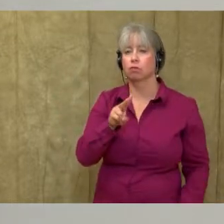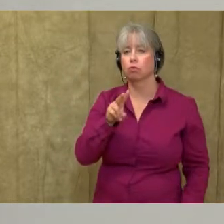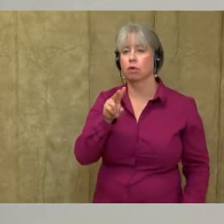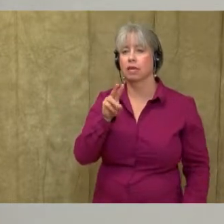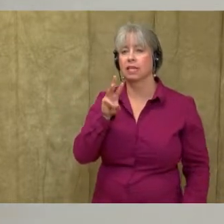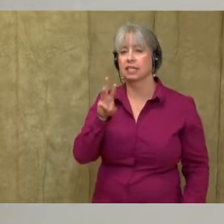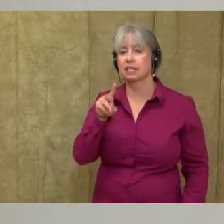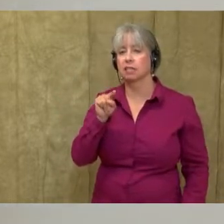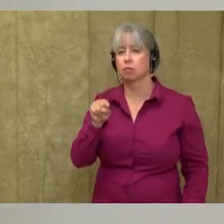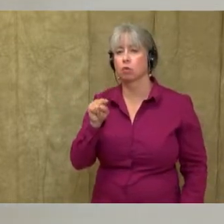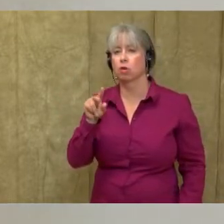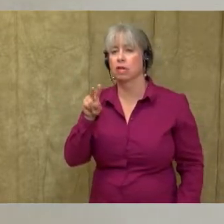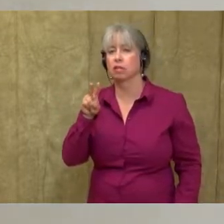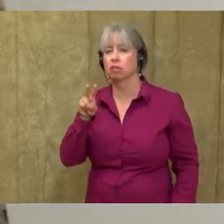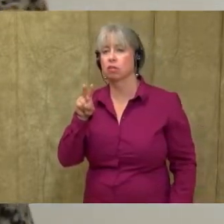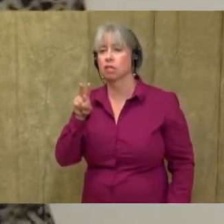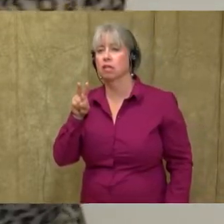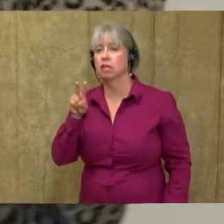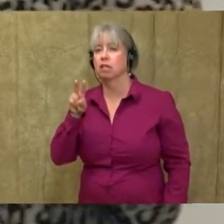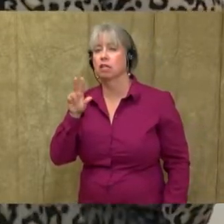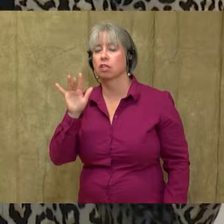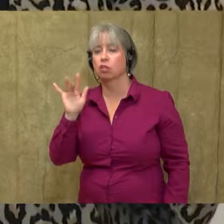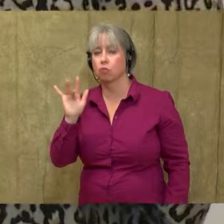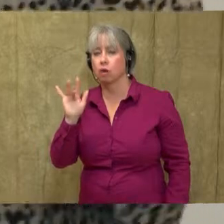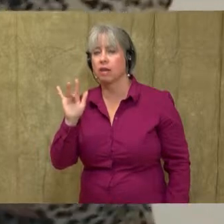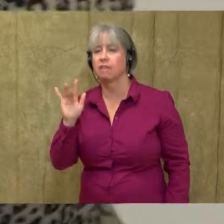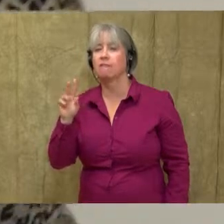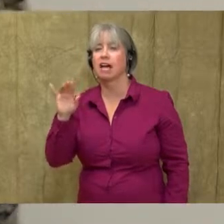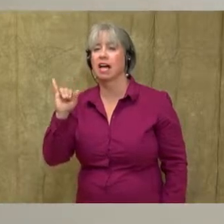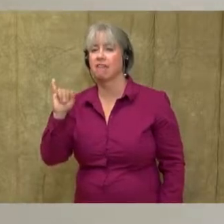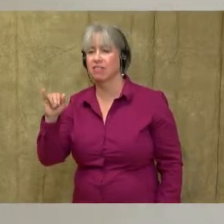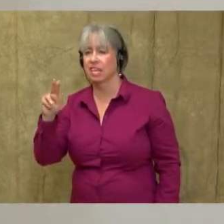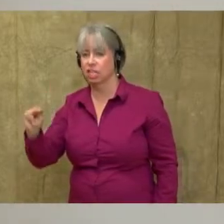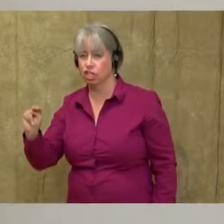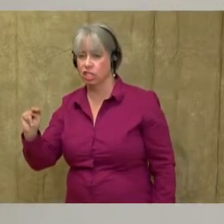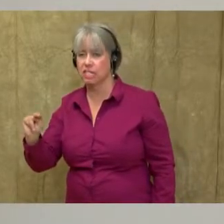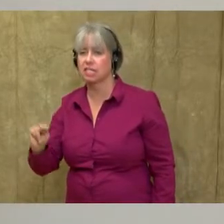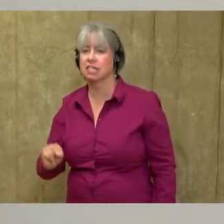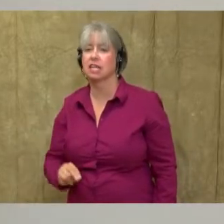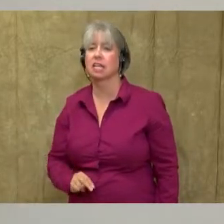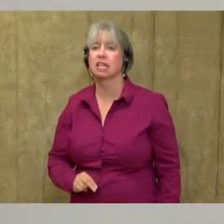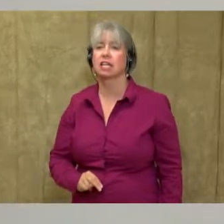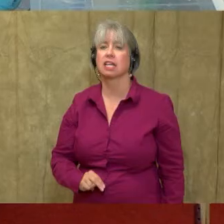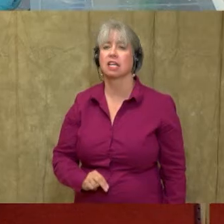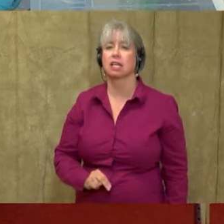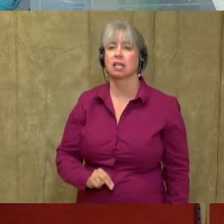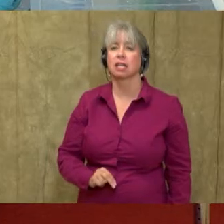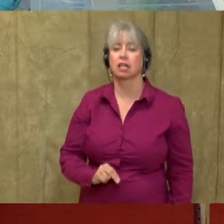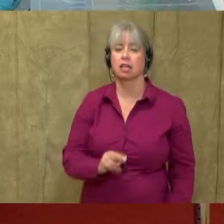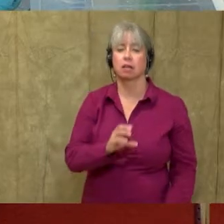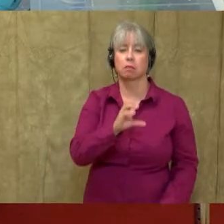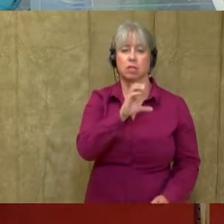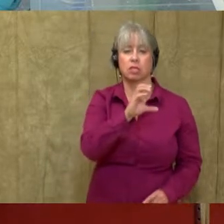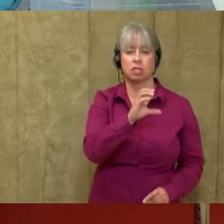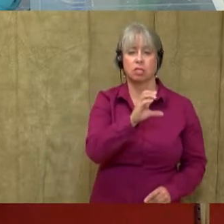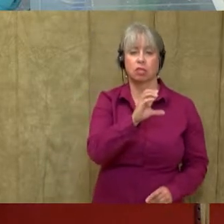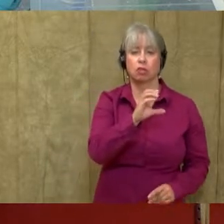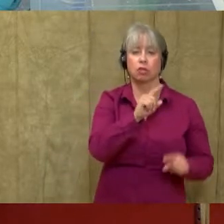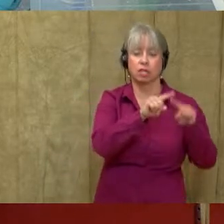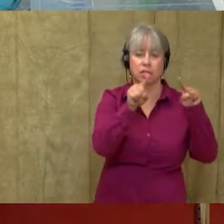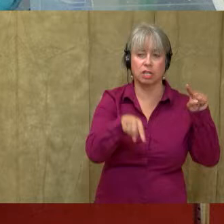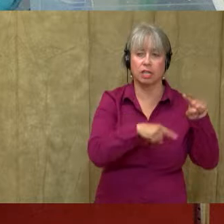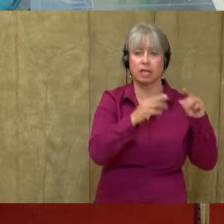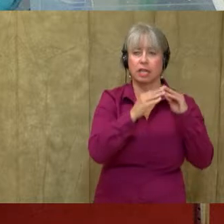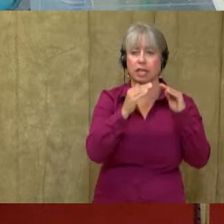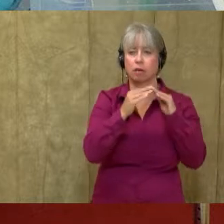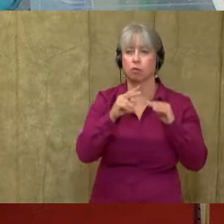26.25, and we were in inches there. Okay, so circumference, if you look at it, is pi times